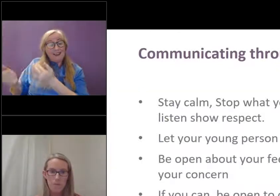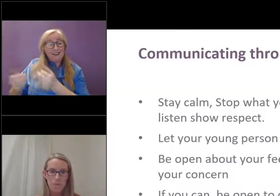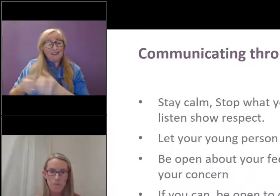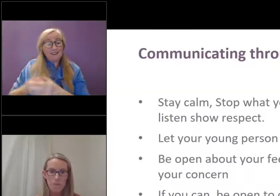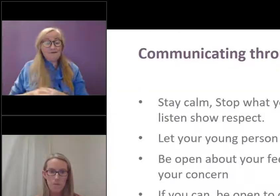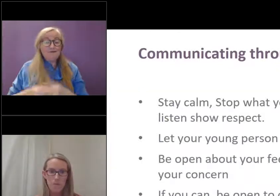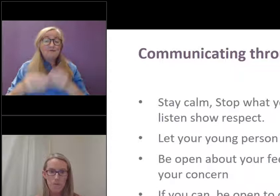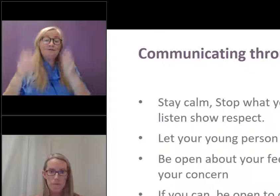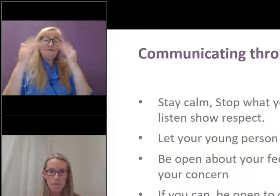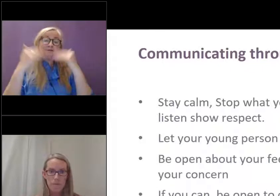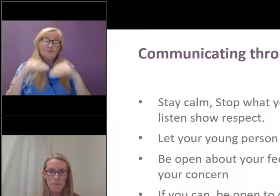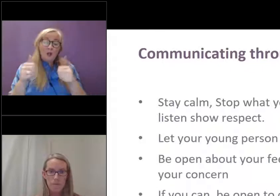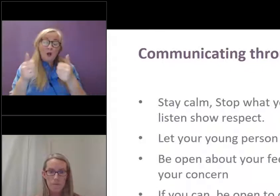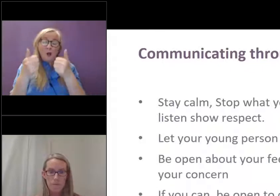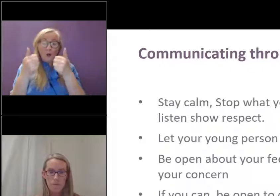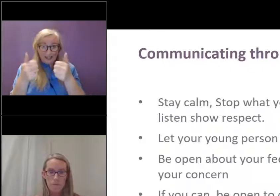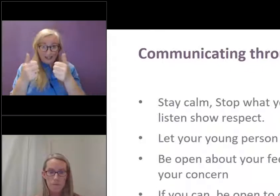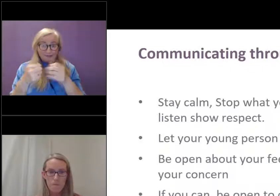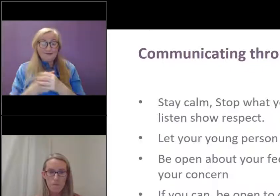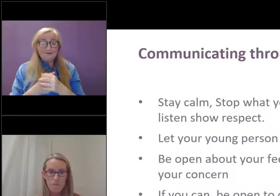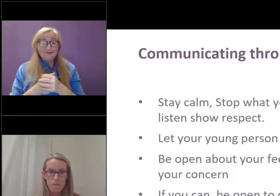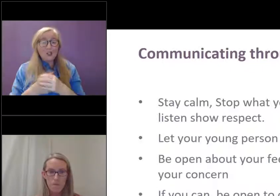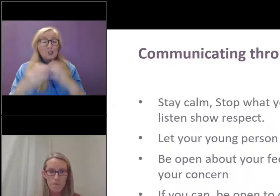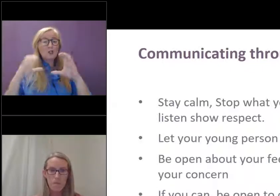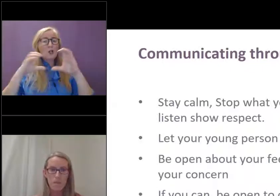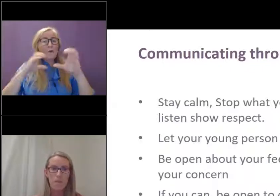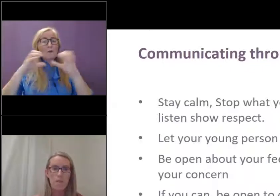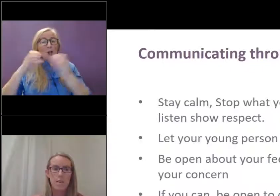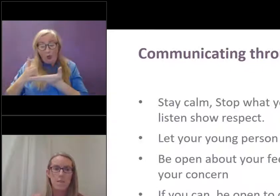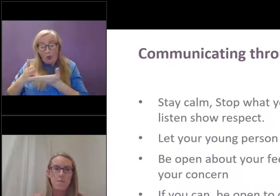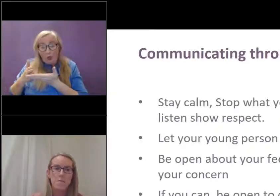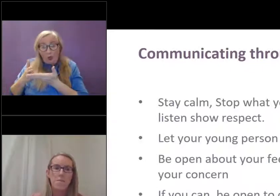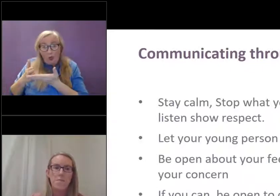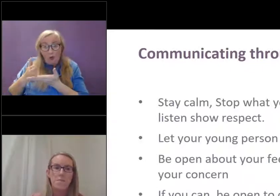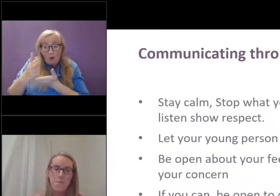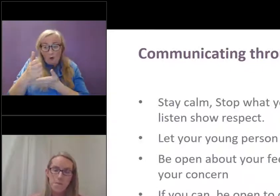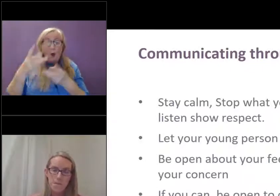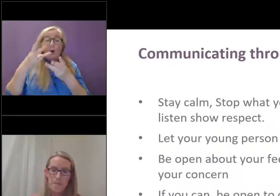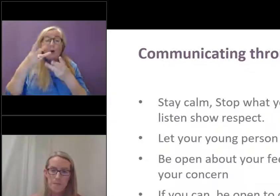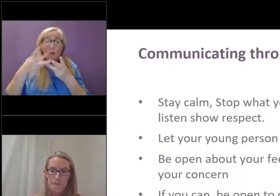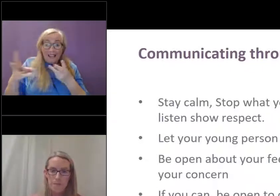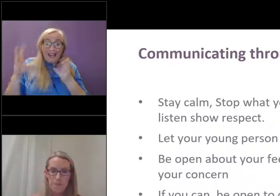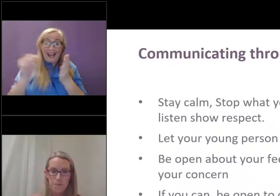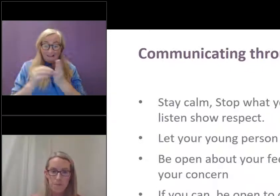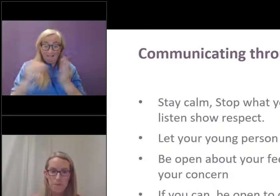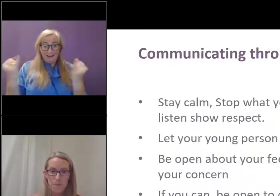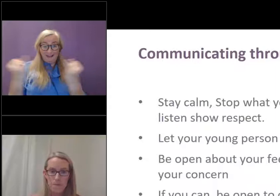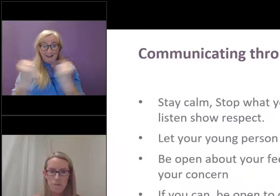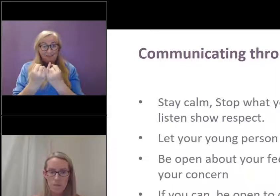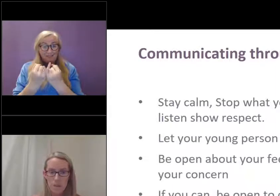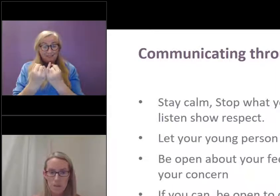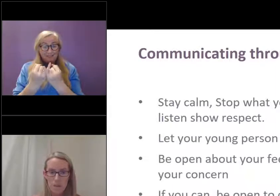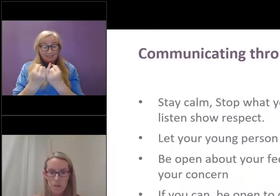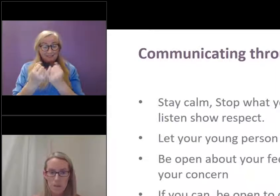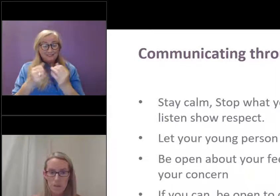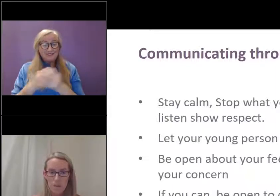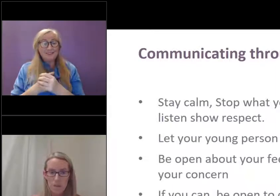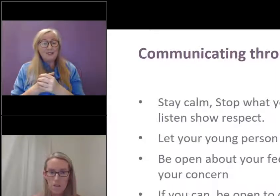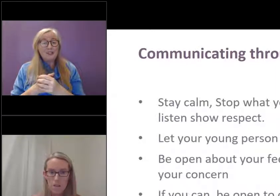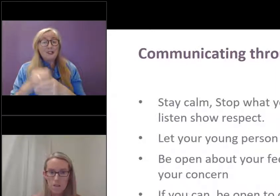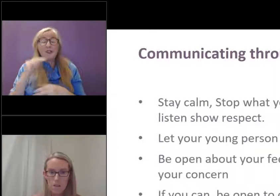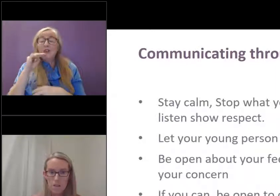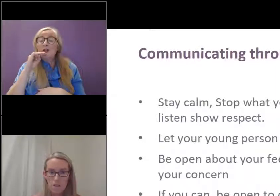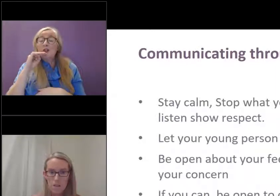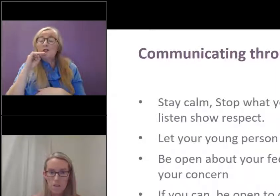Okay, so communicating through times of conflict, that they're inevitable, they come. The key piece